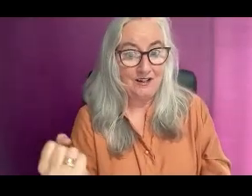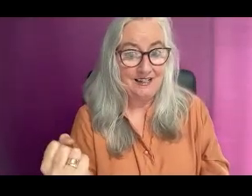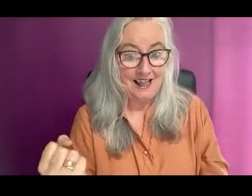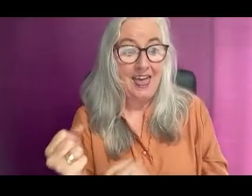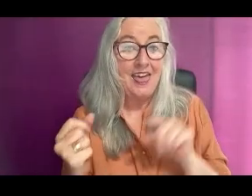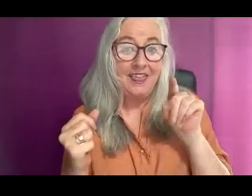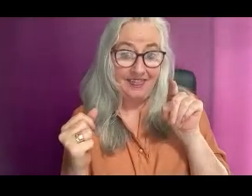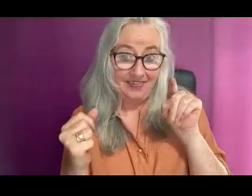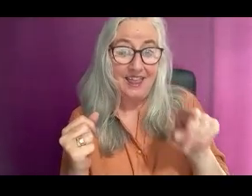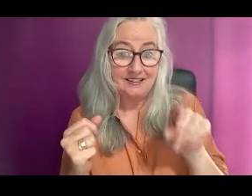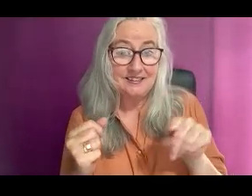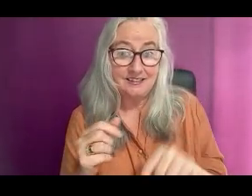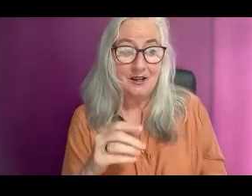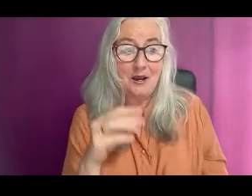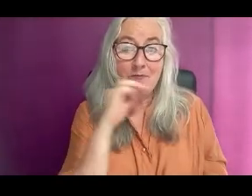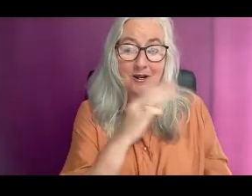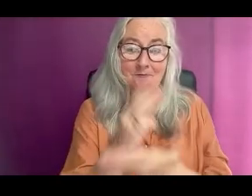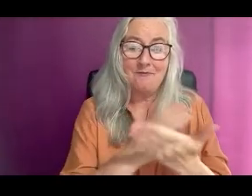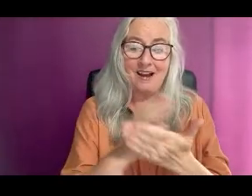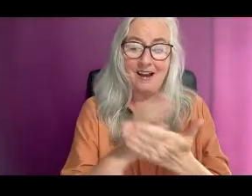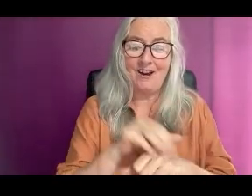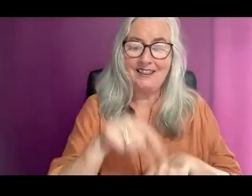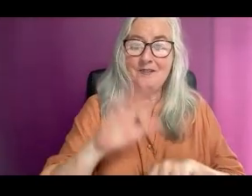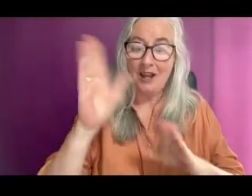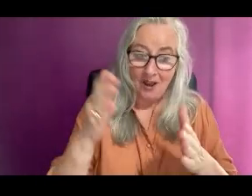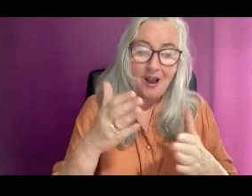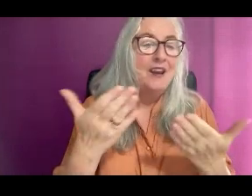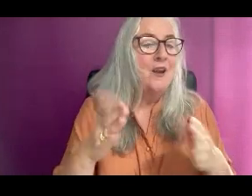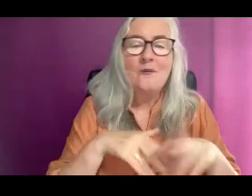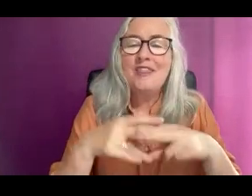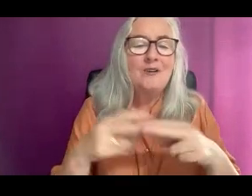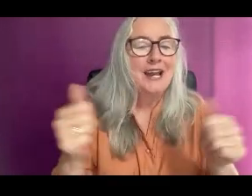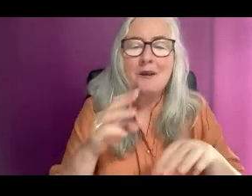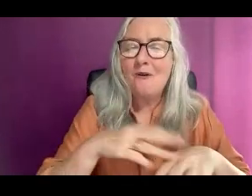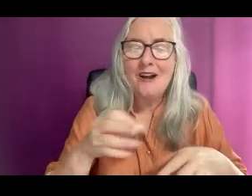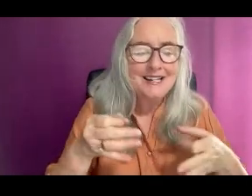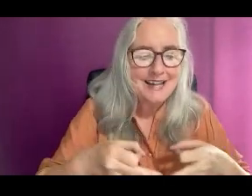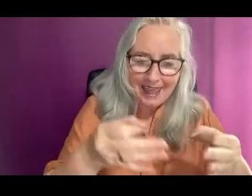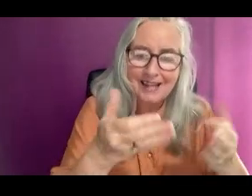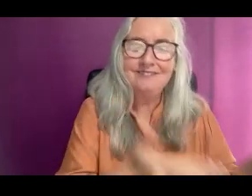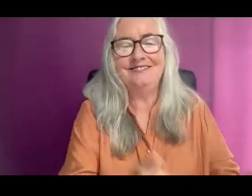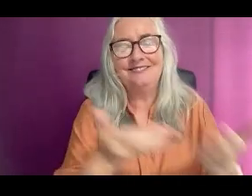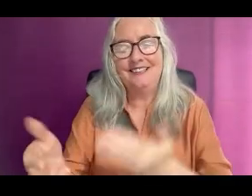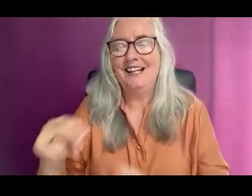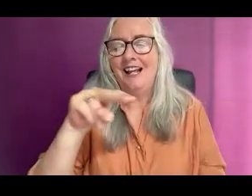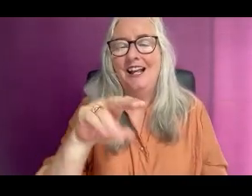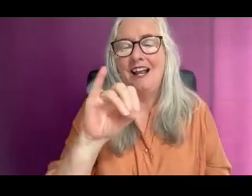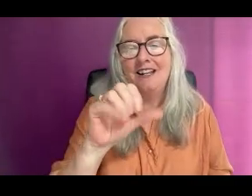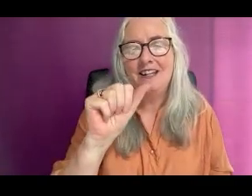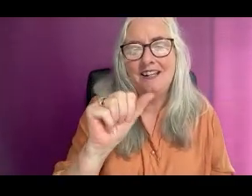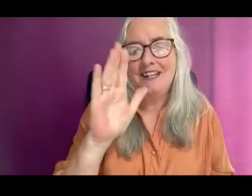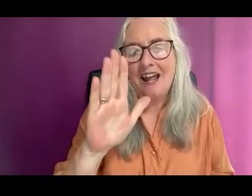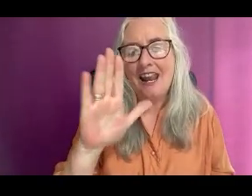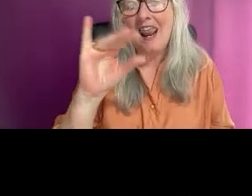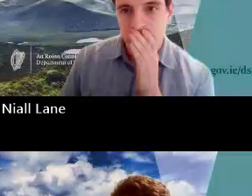tone for the session. And without further ado, I will hand it over to Niall Lane from the Department of